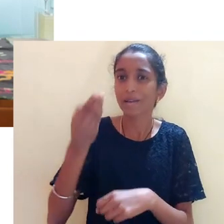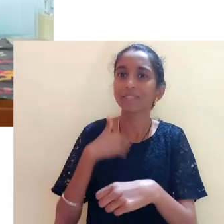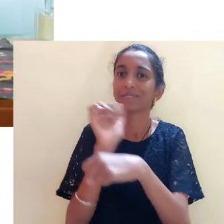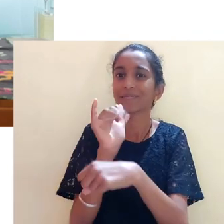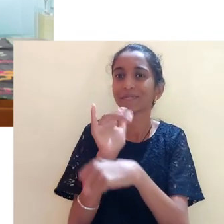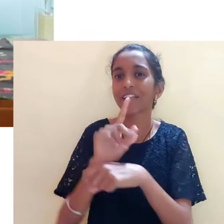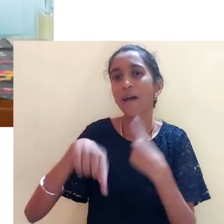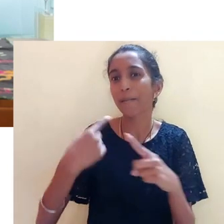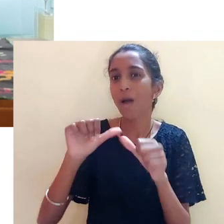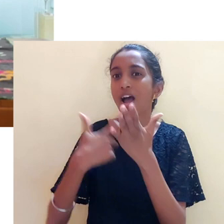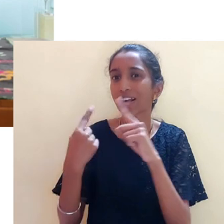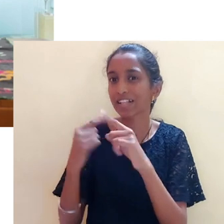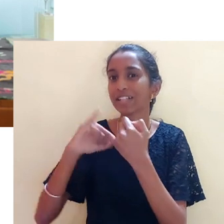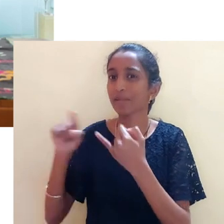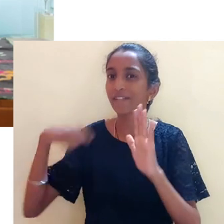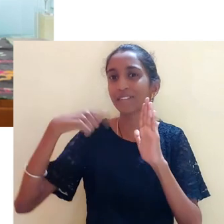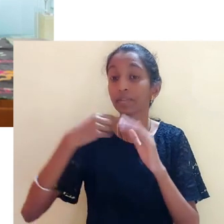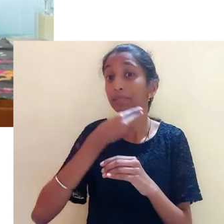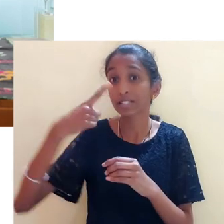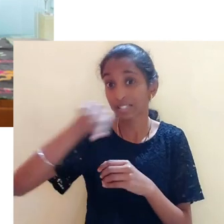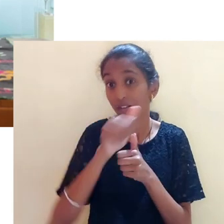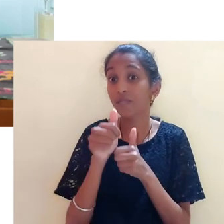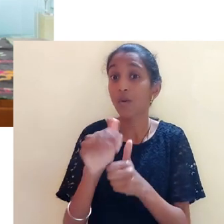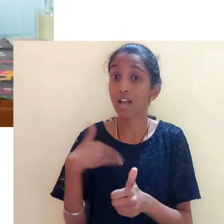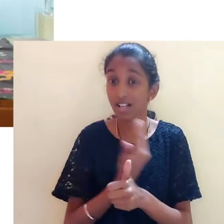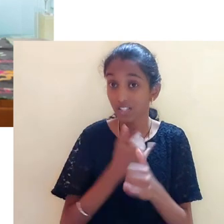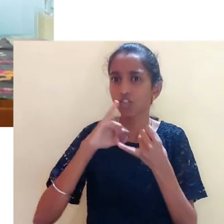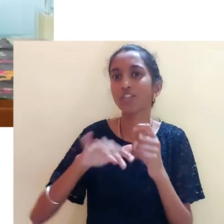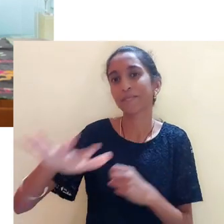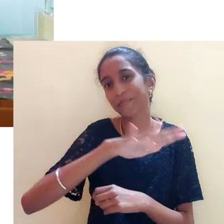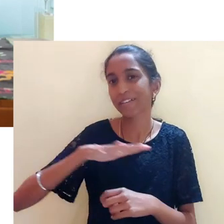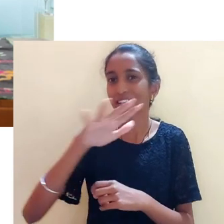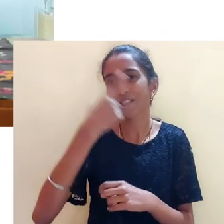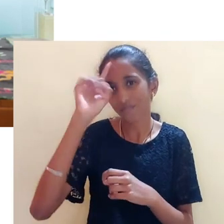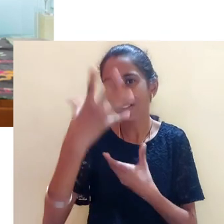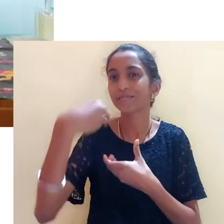on all our ArtSparks videos. And also don't forget to follow us on our social media